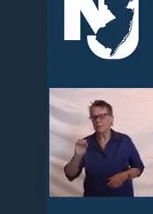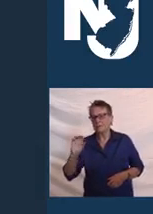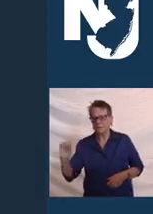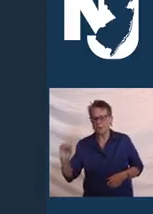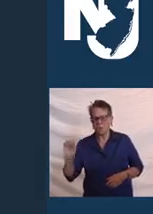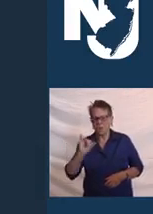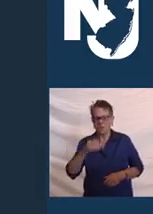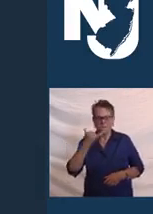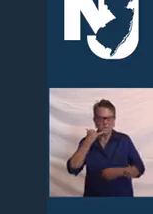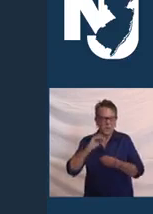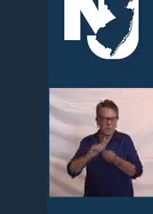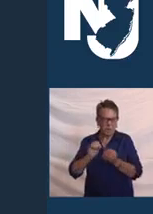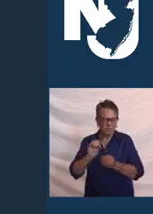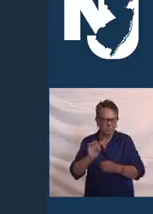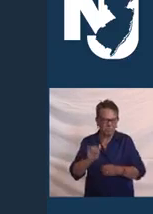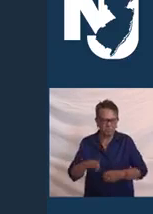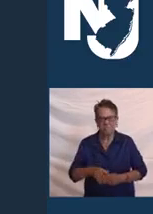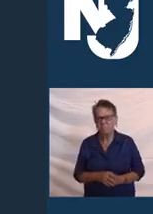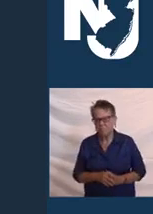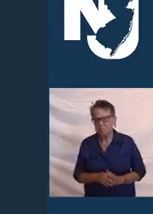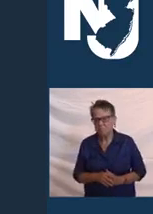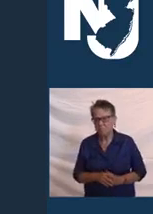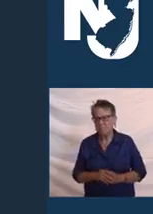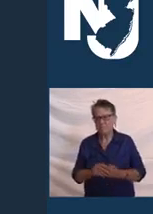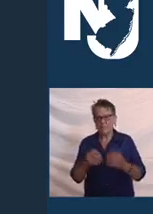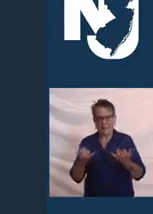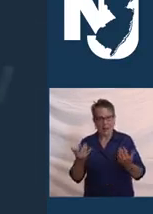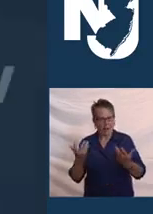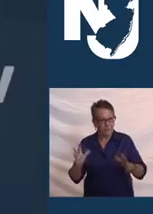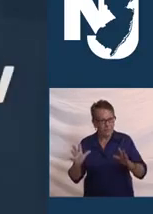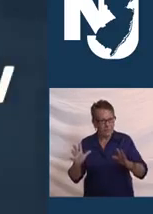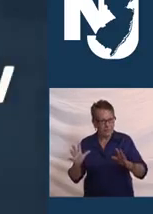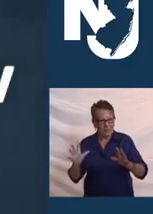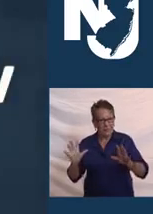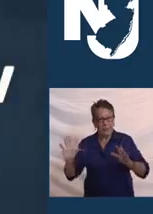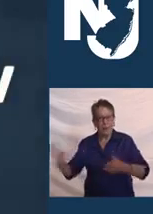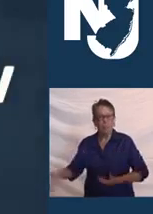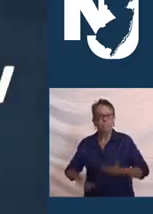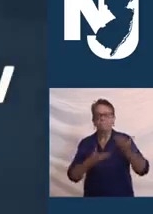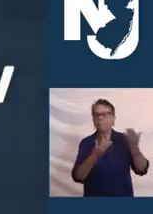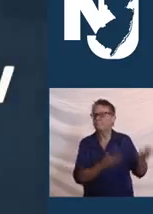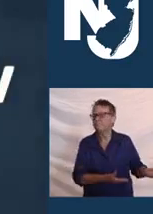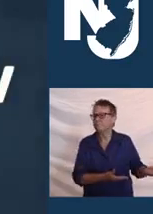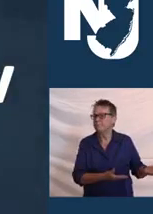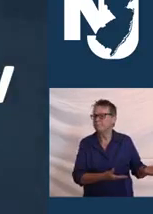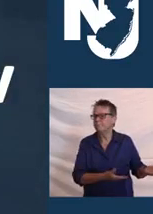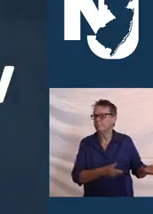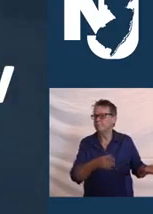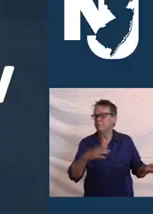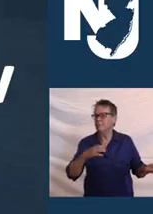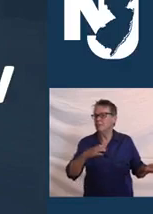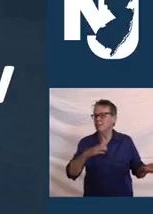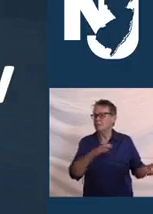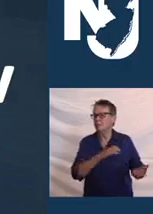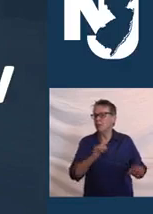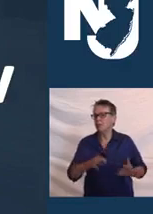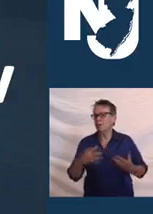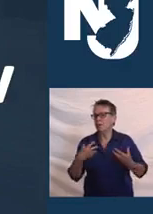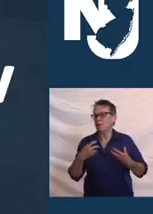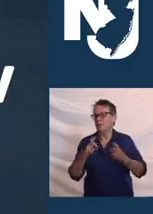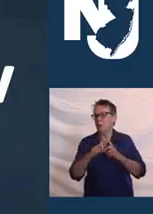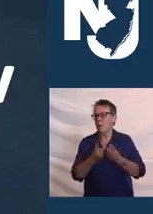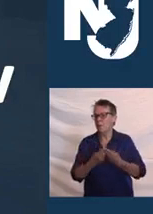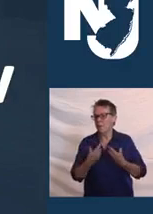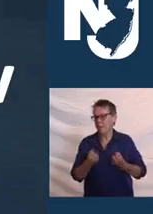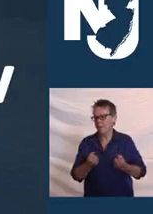201-291-4100. And with all that being said, please help me welcome the woman who needs no introduction, the Commissioner of the Department of Health, Judy